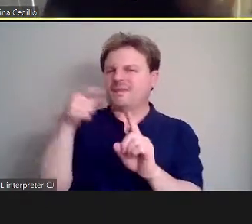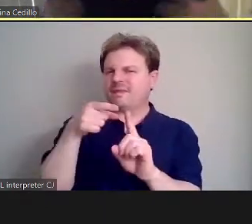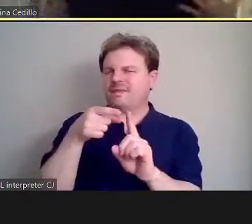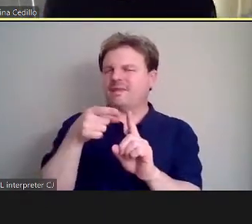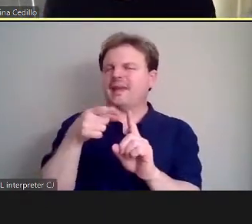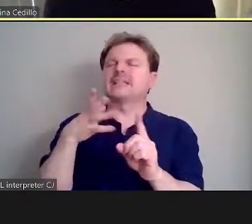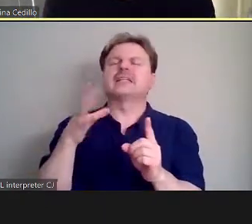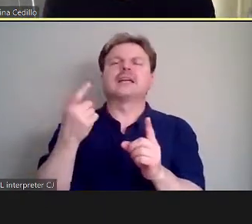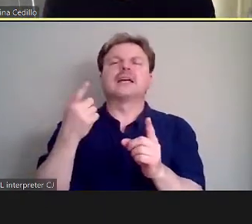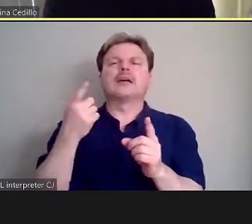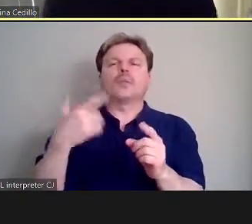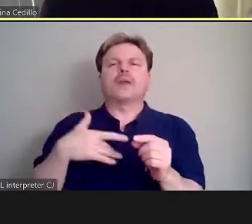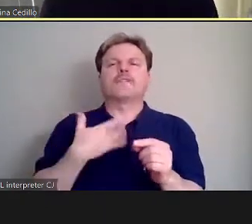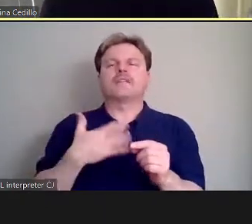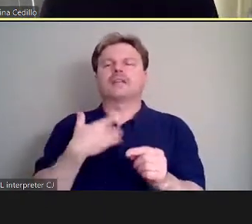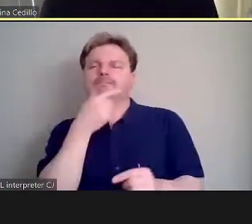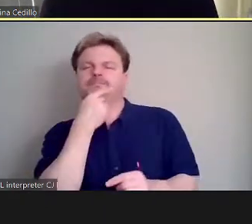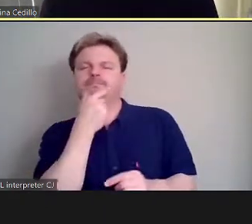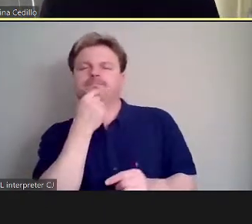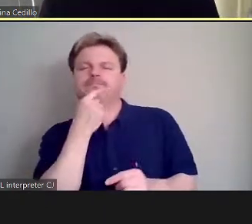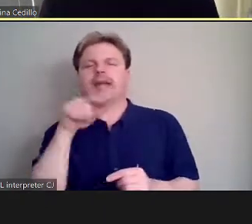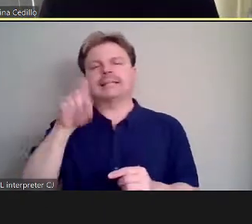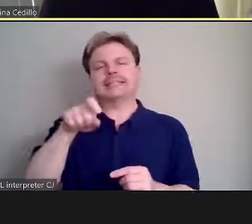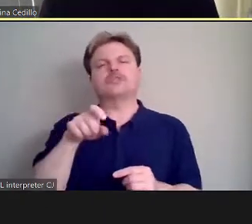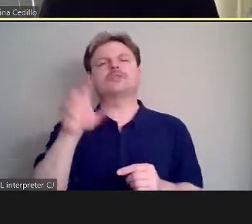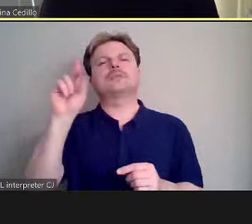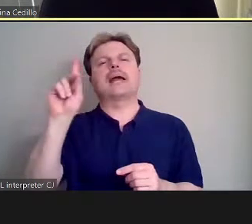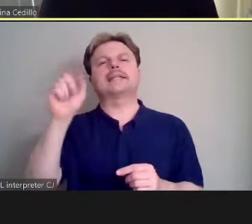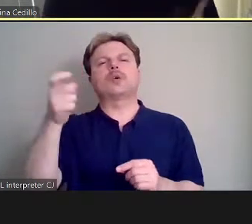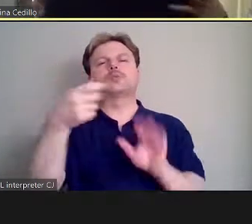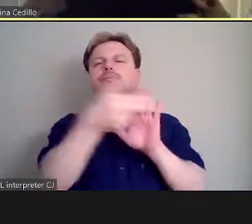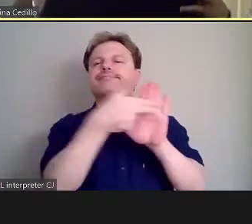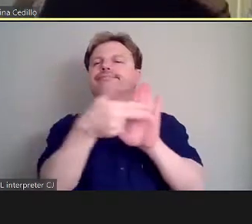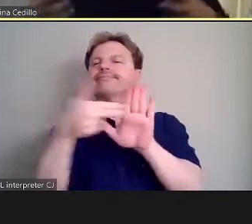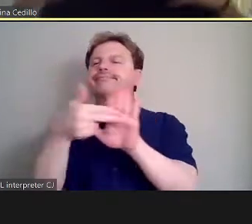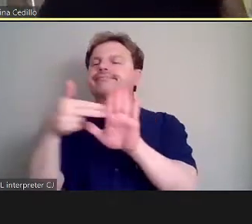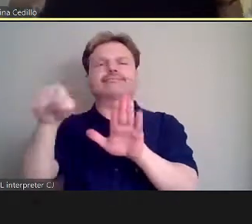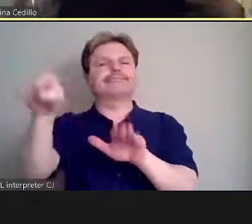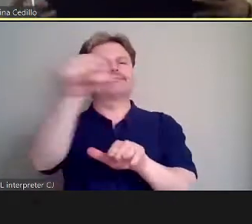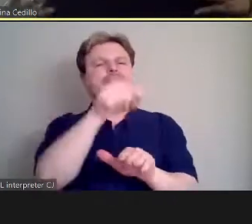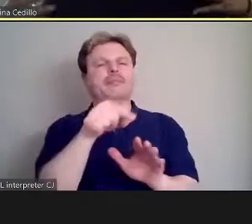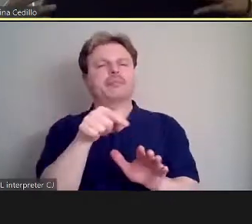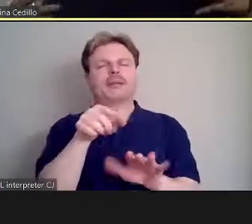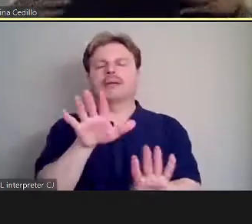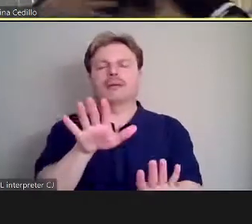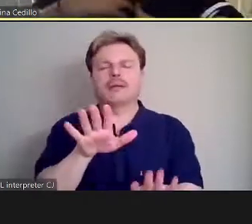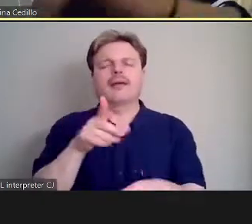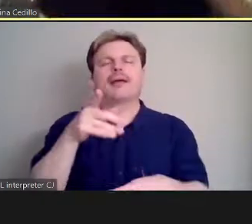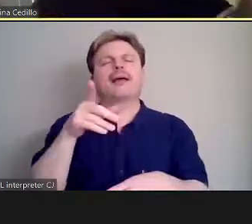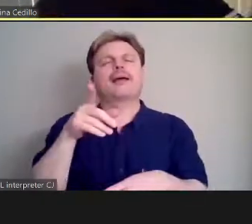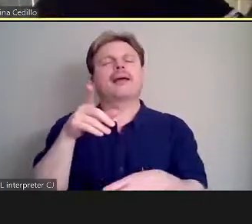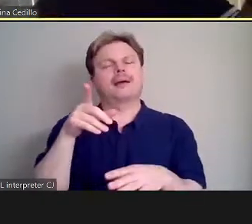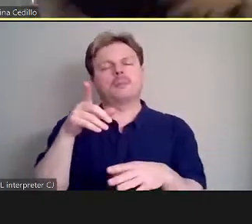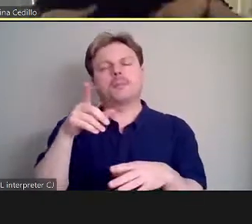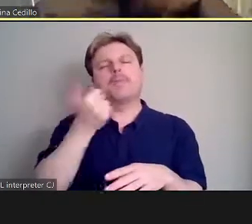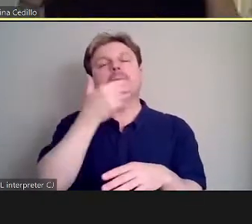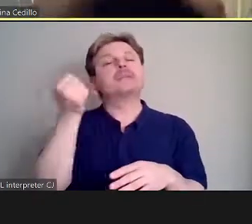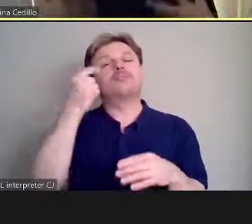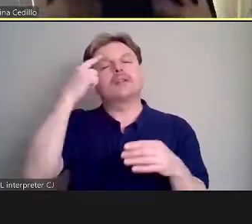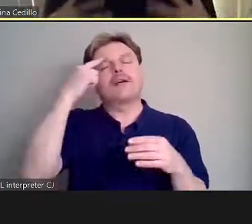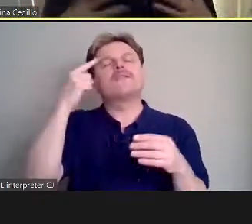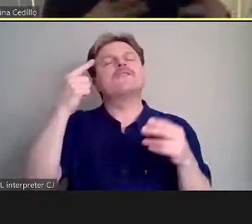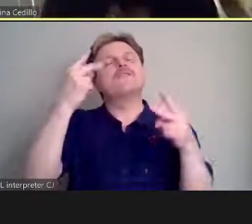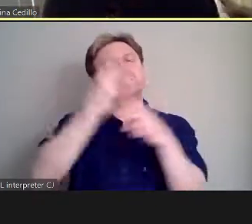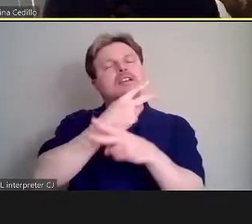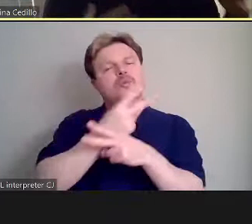need to diagnose people rather than figuring out how to